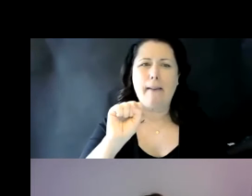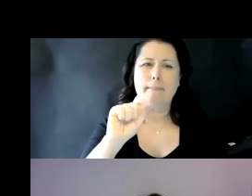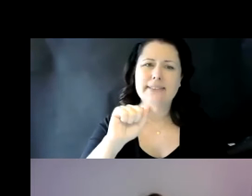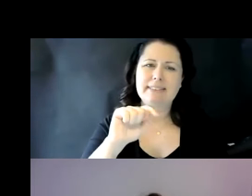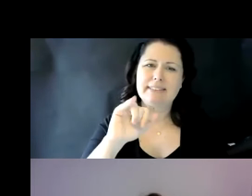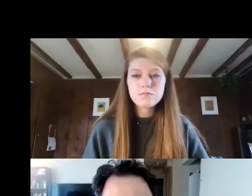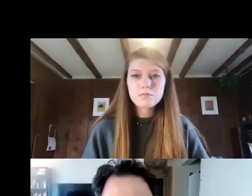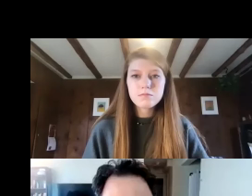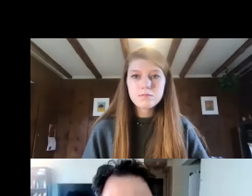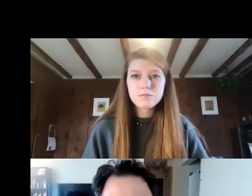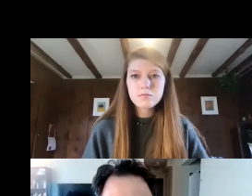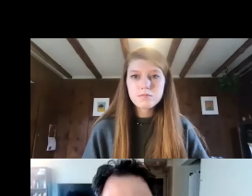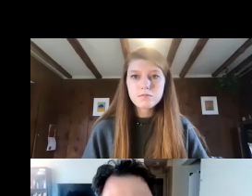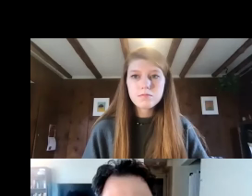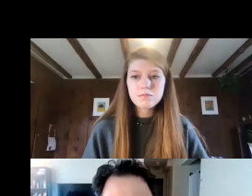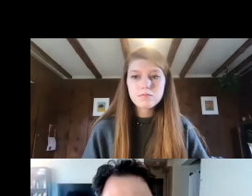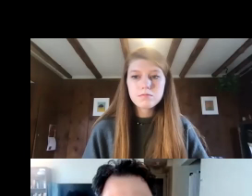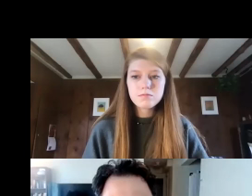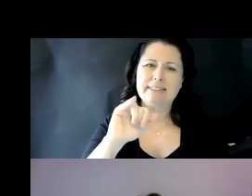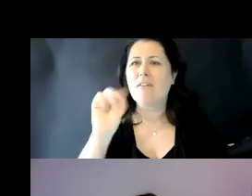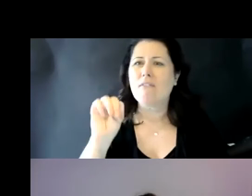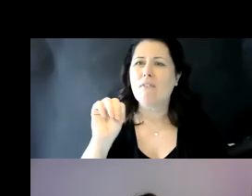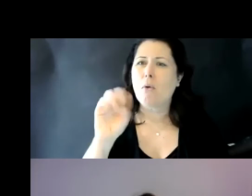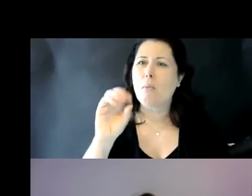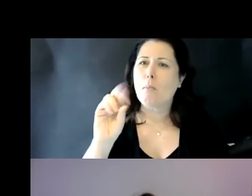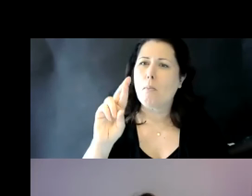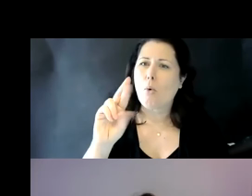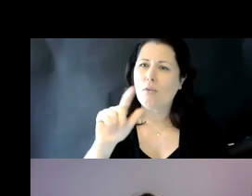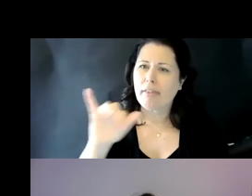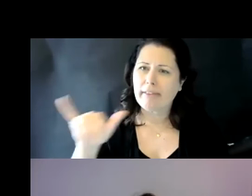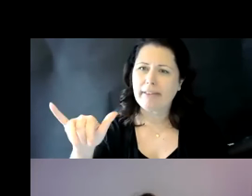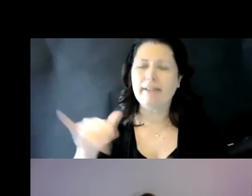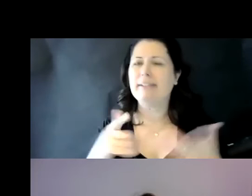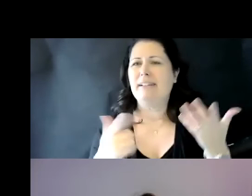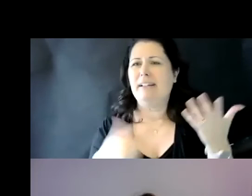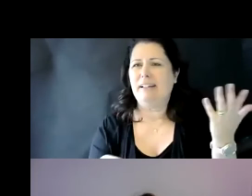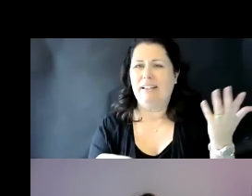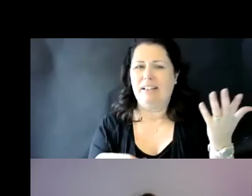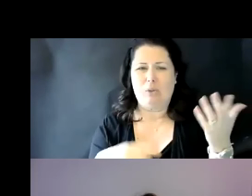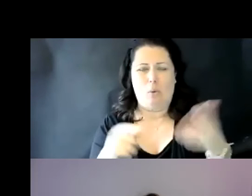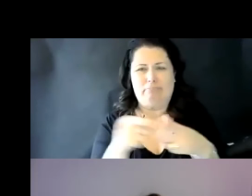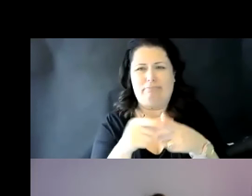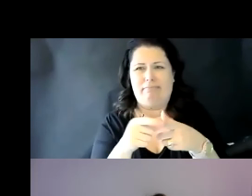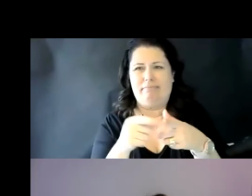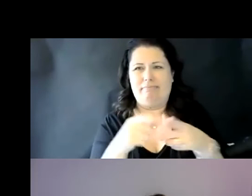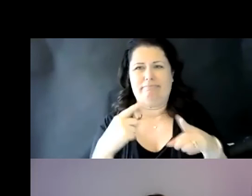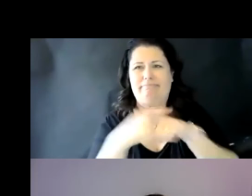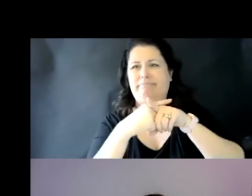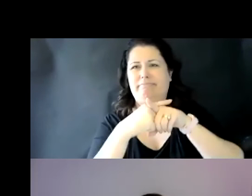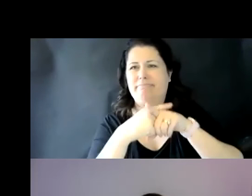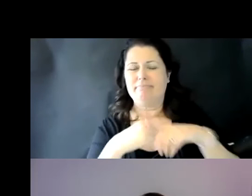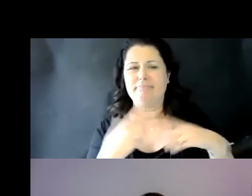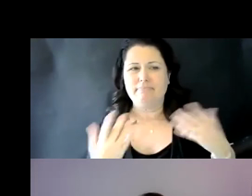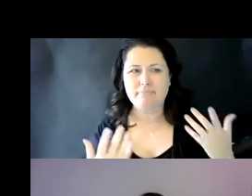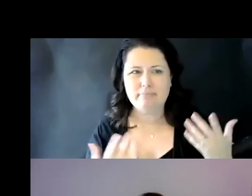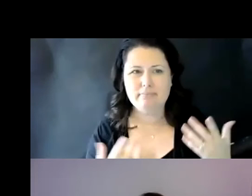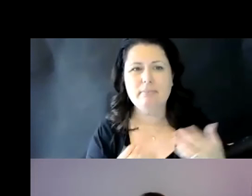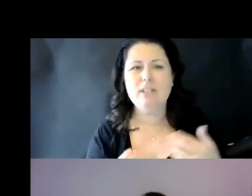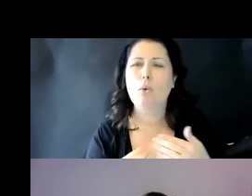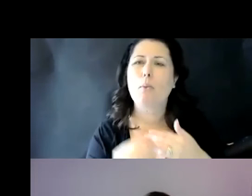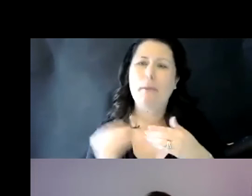morally? So they really did quite a hatchet job on these 76 indicators that sent us back to